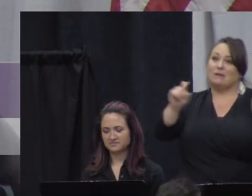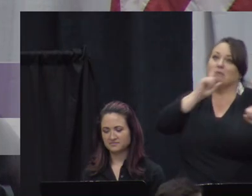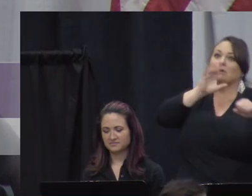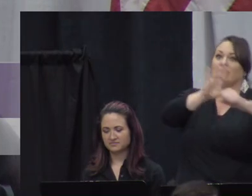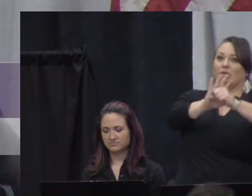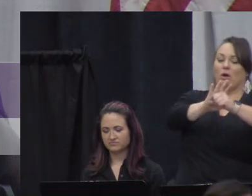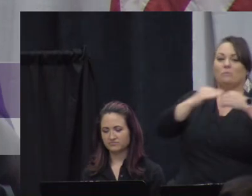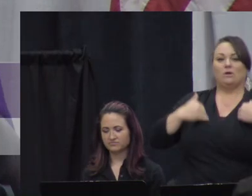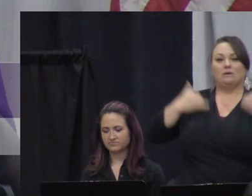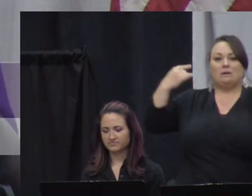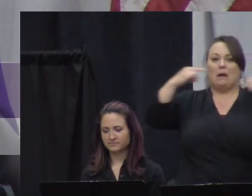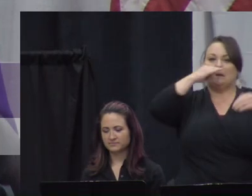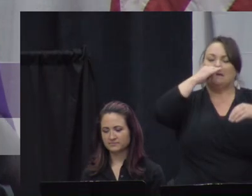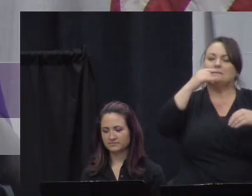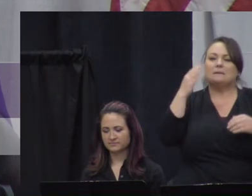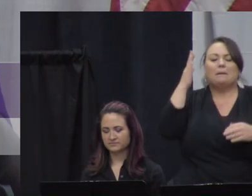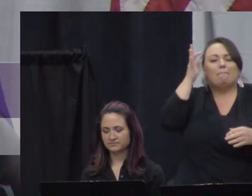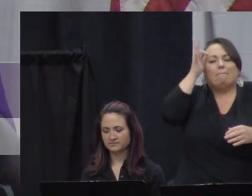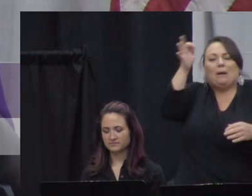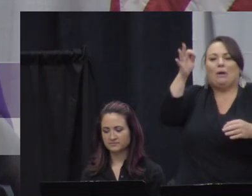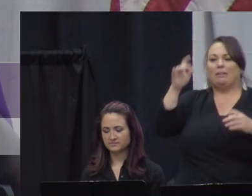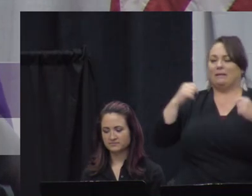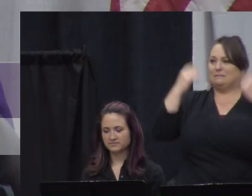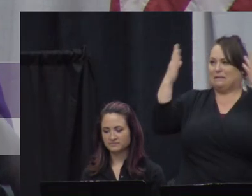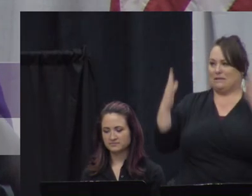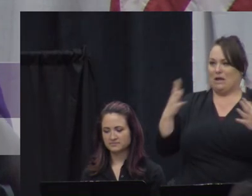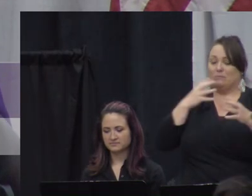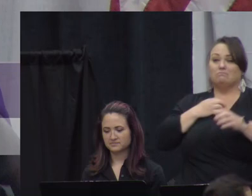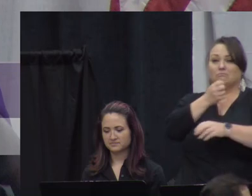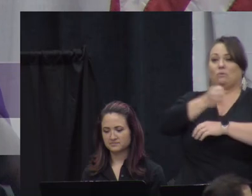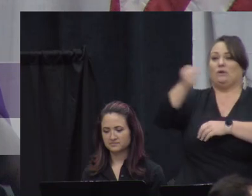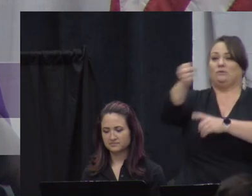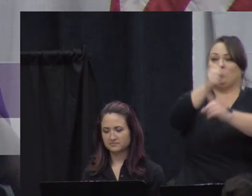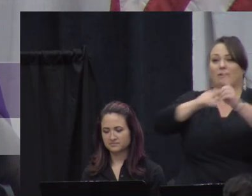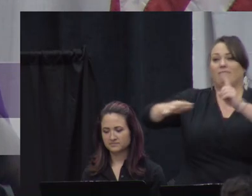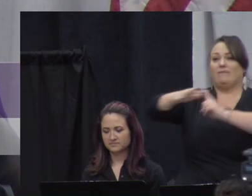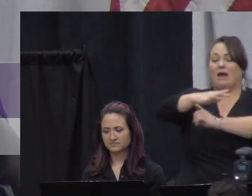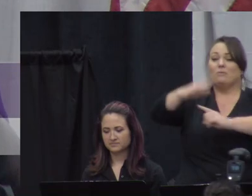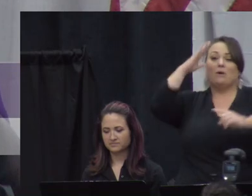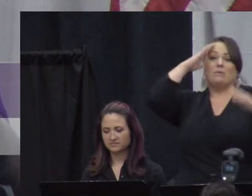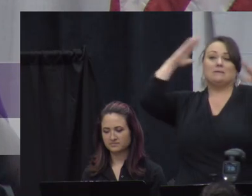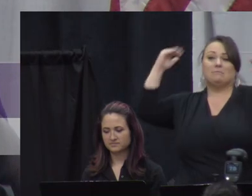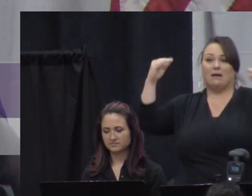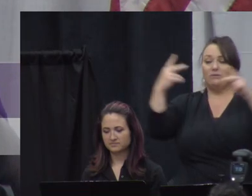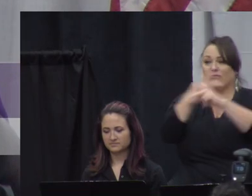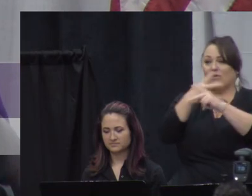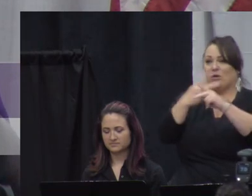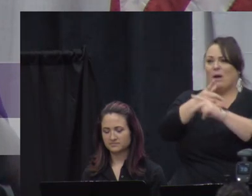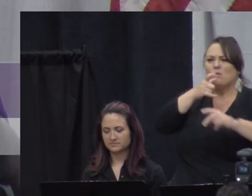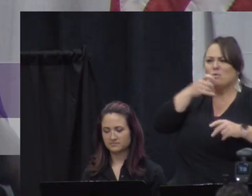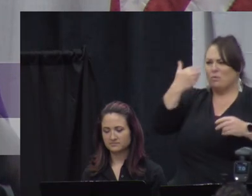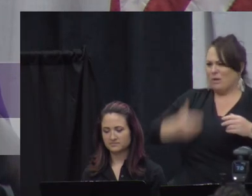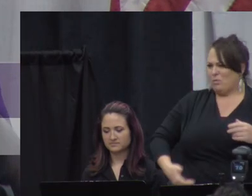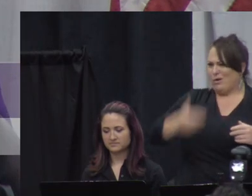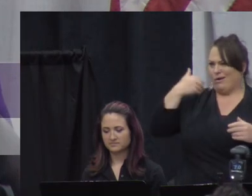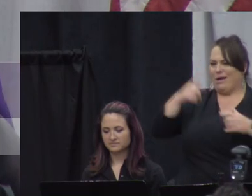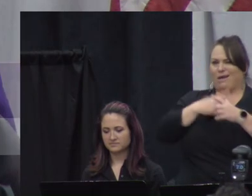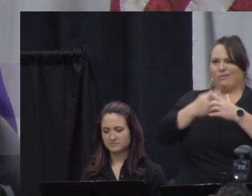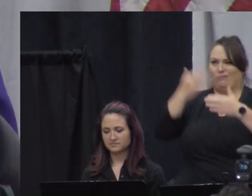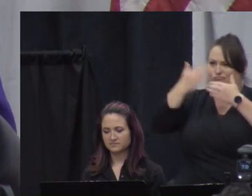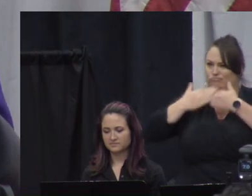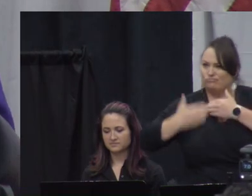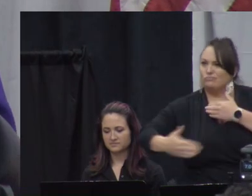little kids, barely teenagers, put into an environment where we were expected to figure out who we were and what we were supposed to do for the rest of our